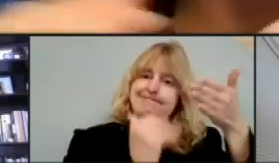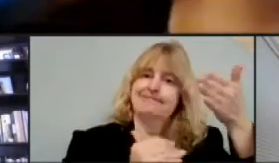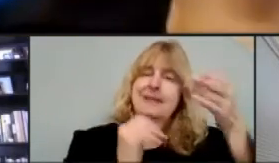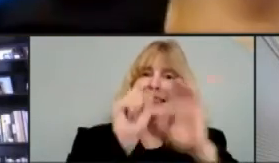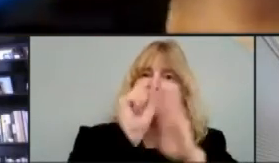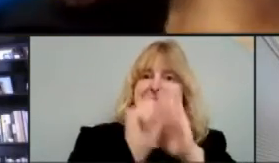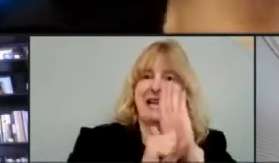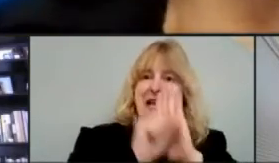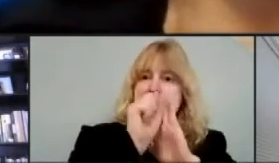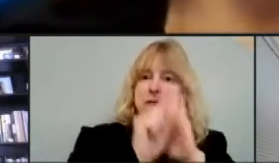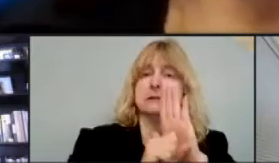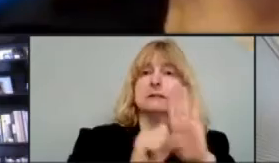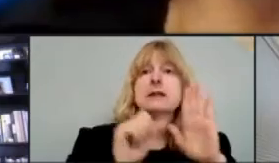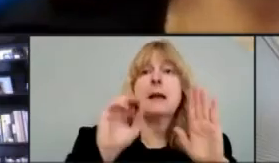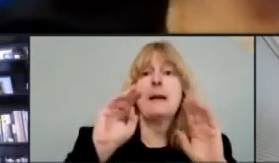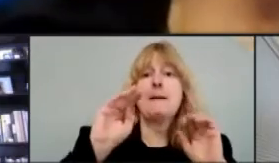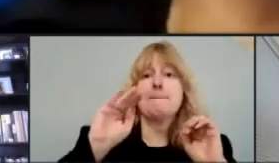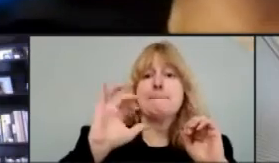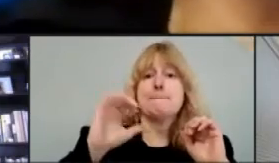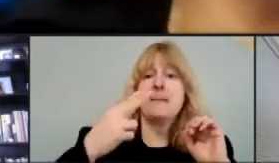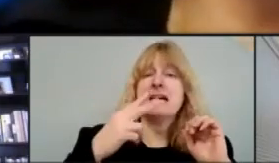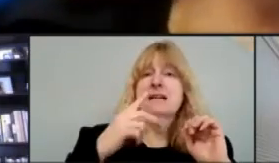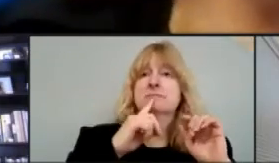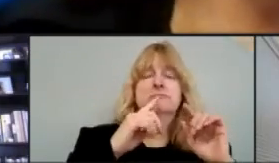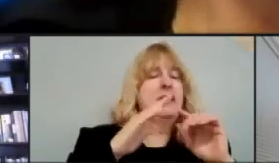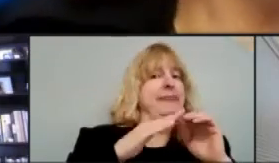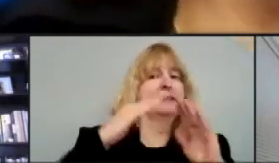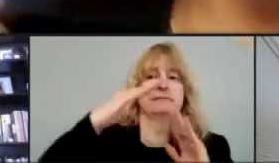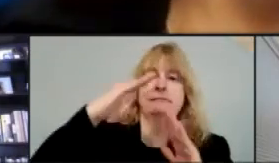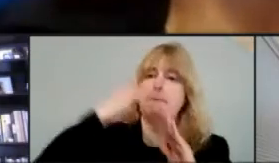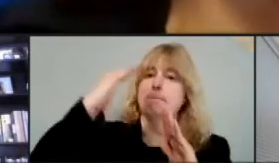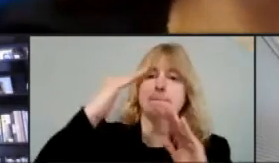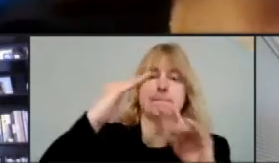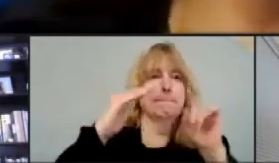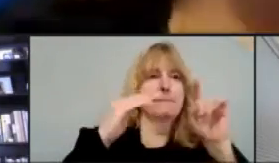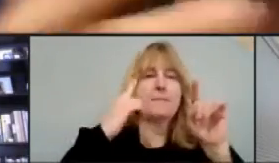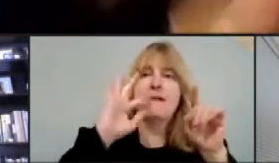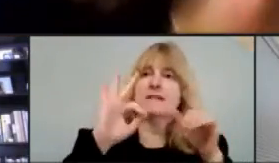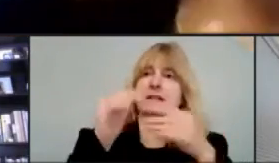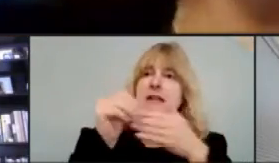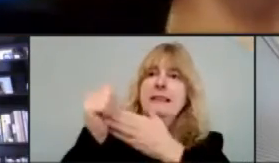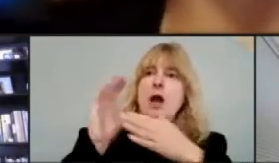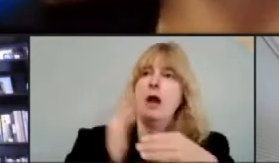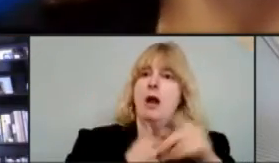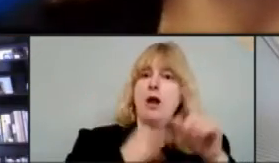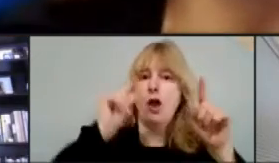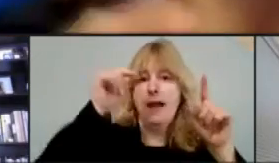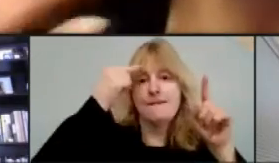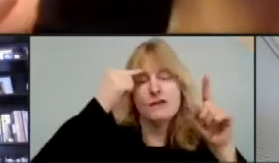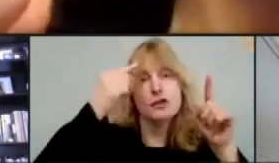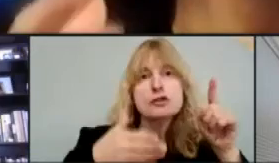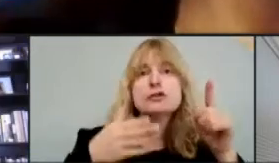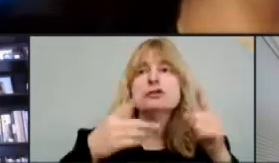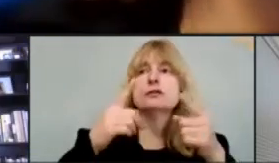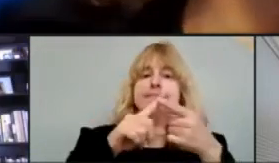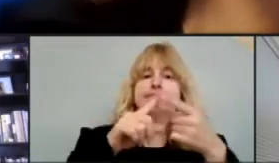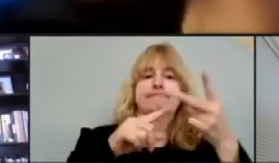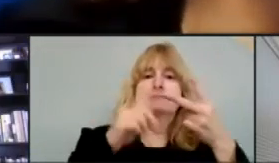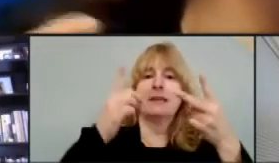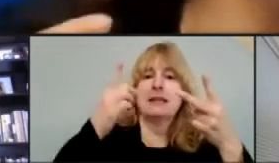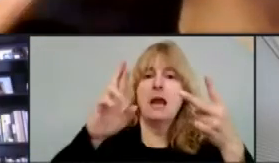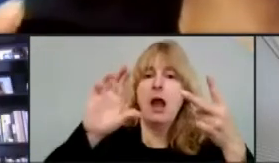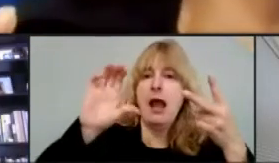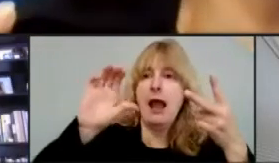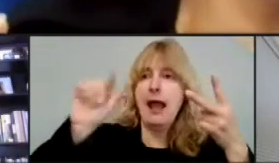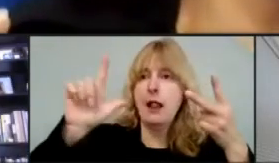so wonderfully at the top through the leadership of our governor, Dr. Caldoun, and others in the department, Director Gordon,